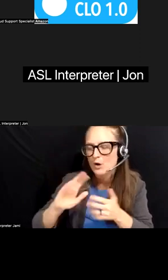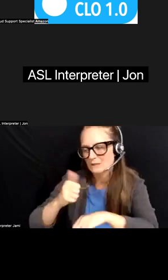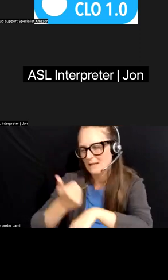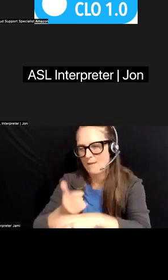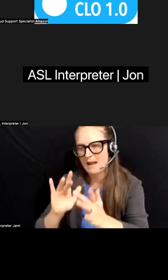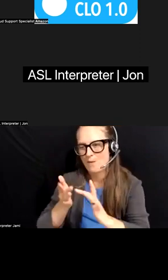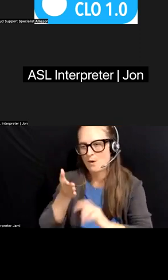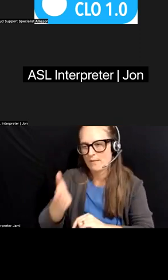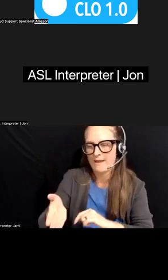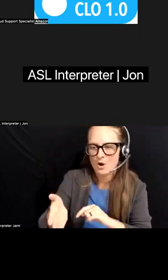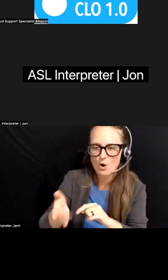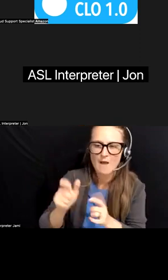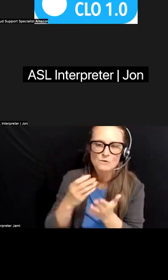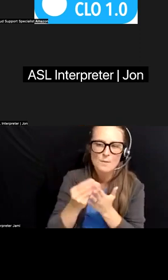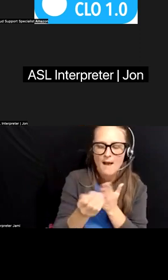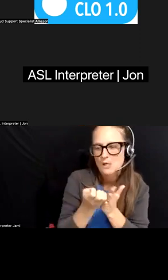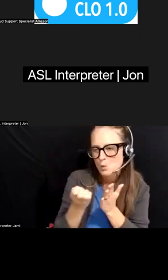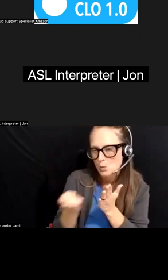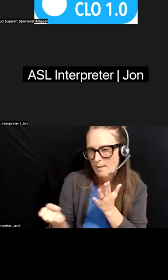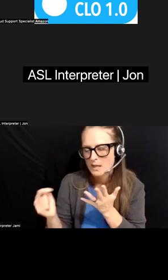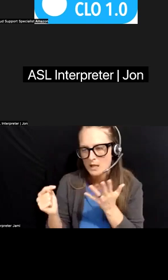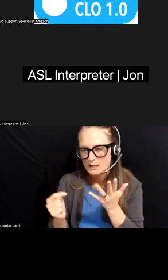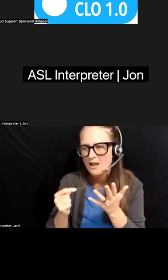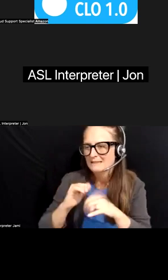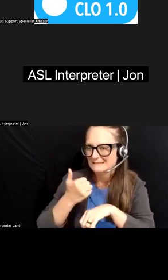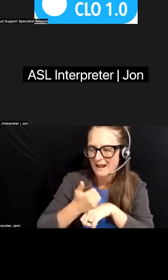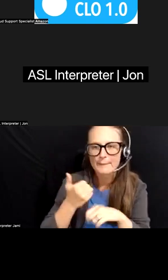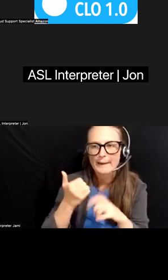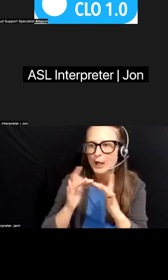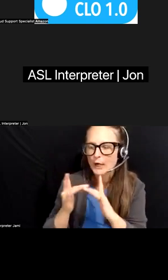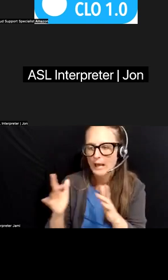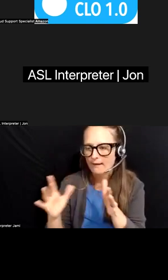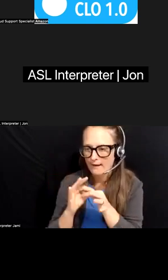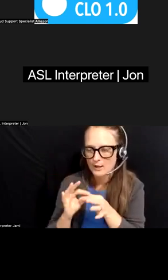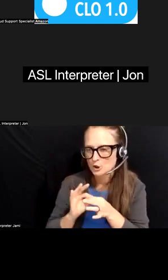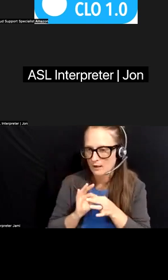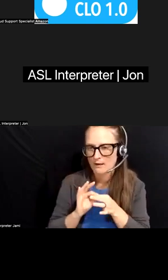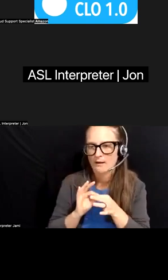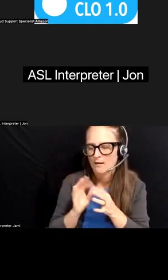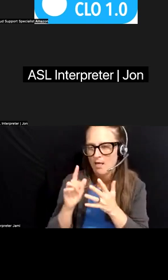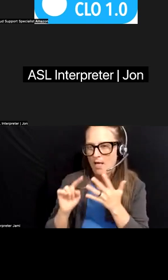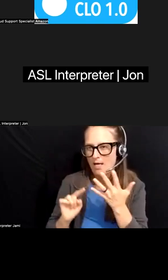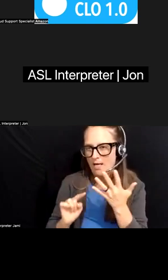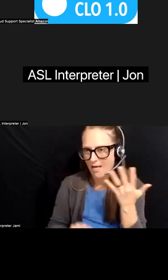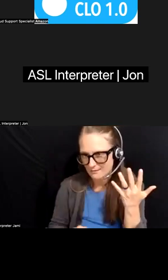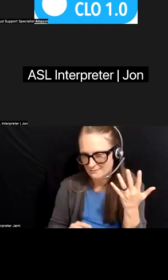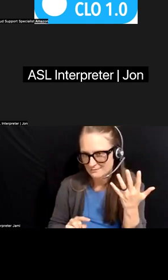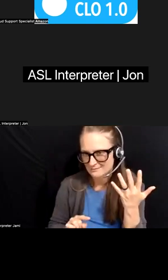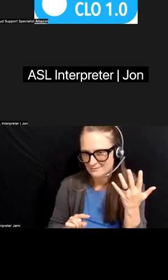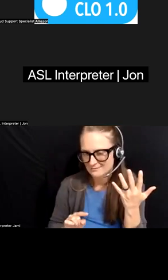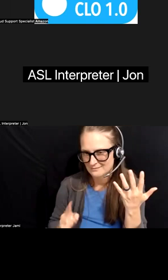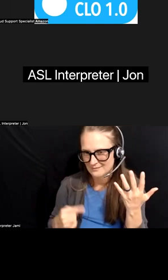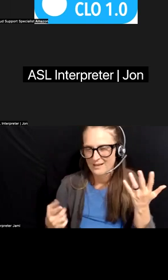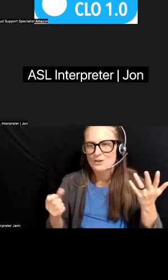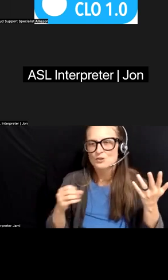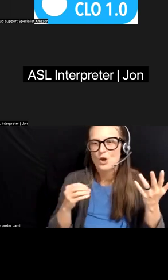there. I would have to buy equipment. I would have to set up an internet connection and so on. So instant